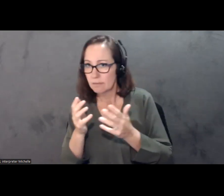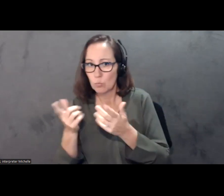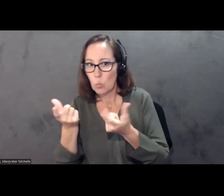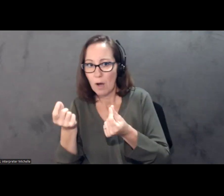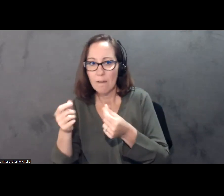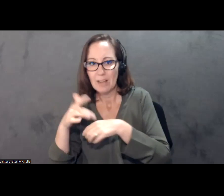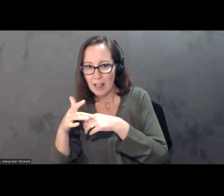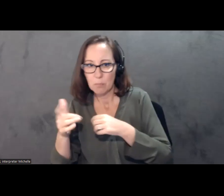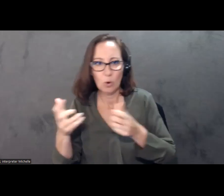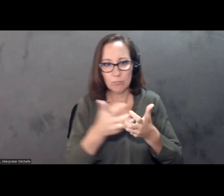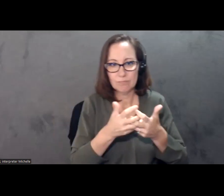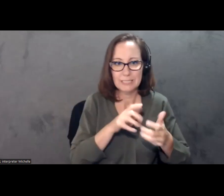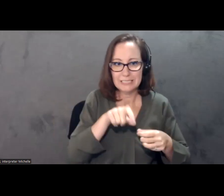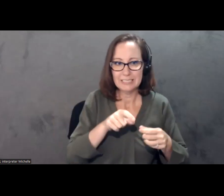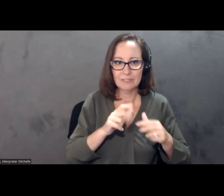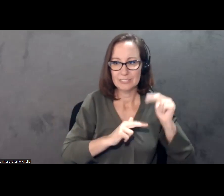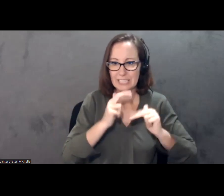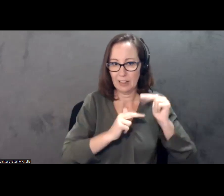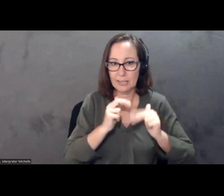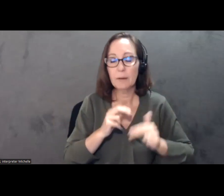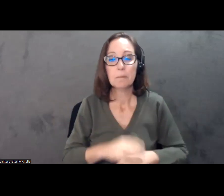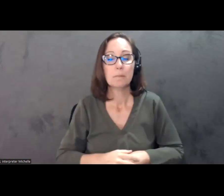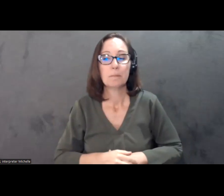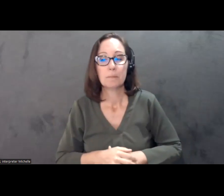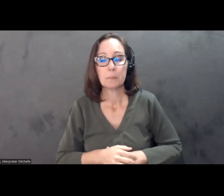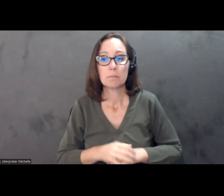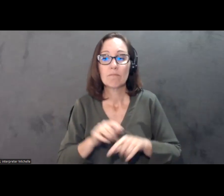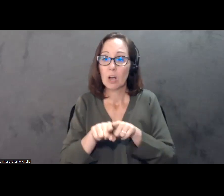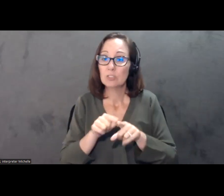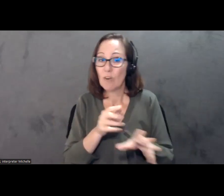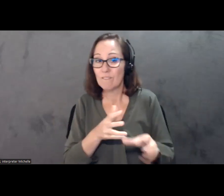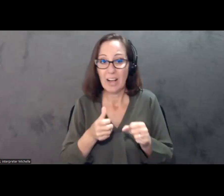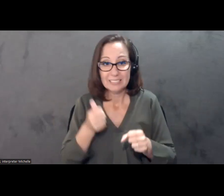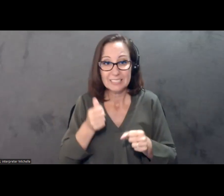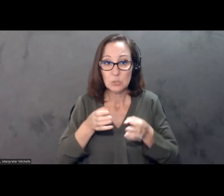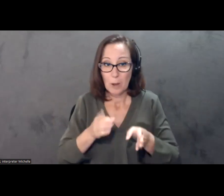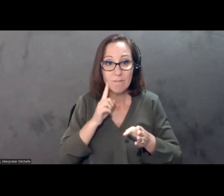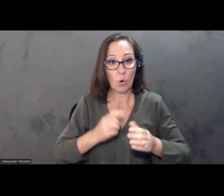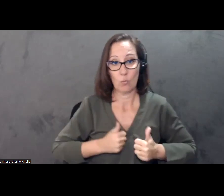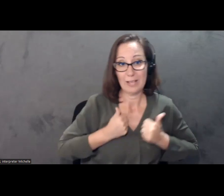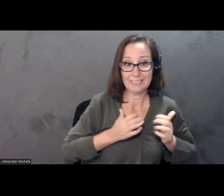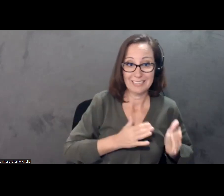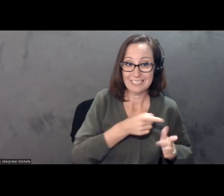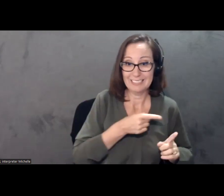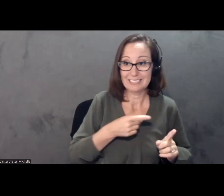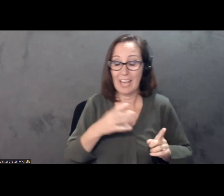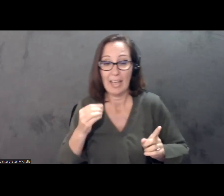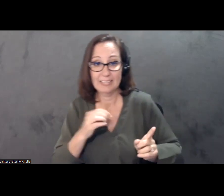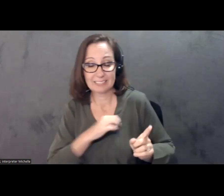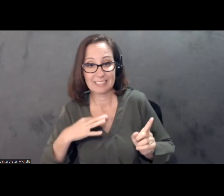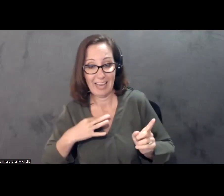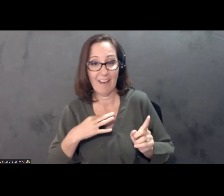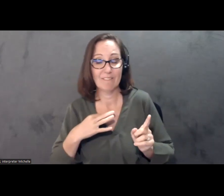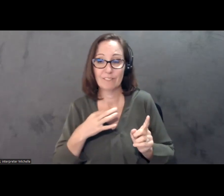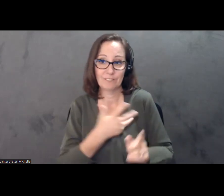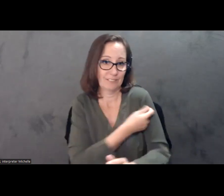proactive and getting that. Also, the fastest way for residents of these facilities and staff to get vaccinated is if they're able to